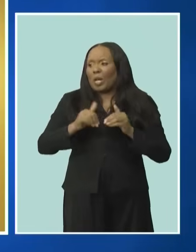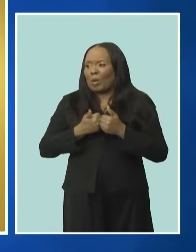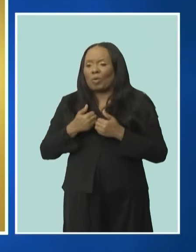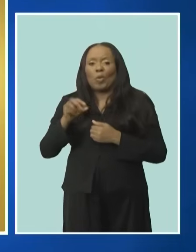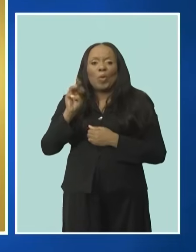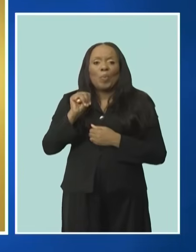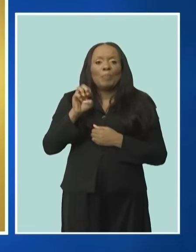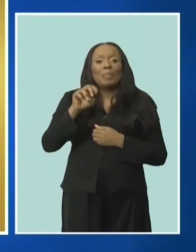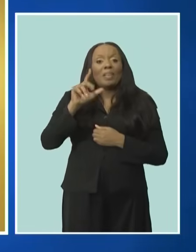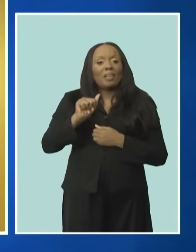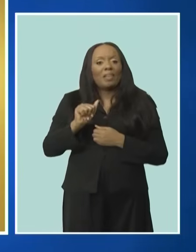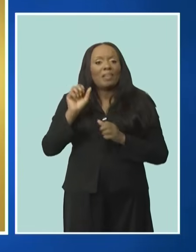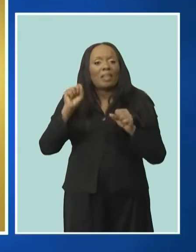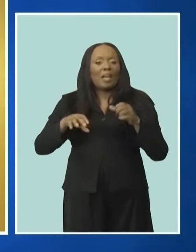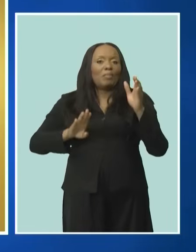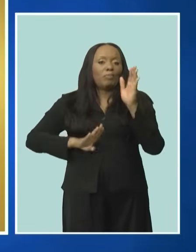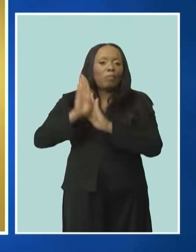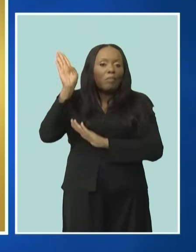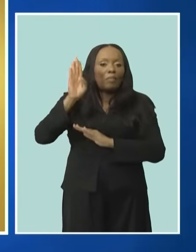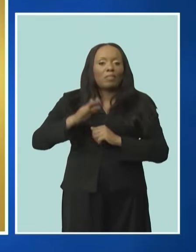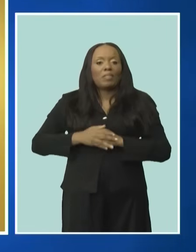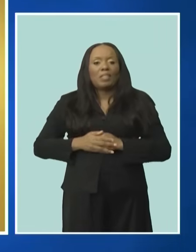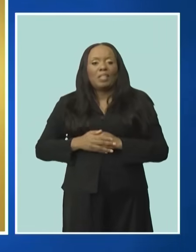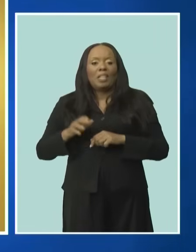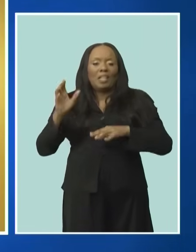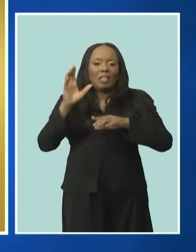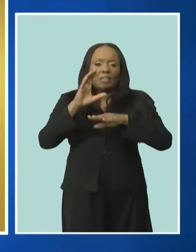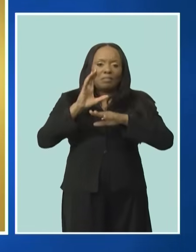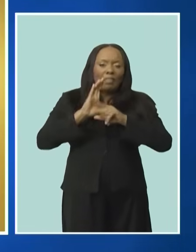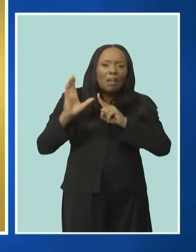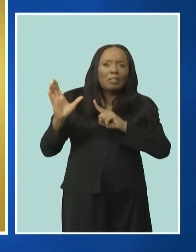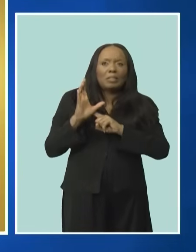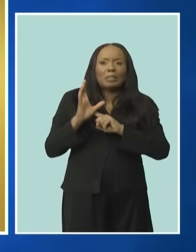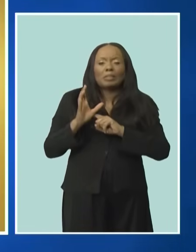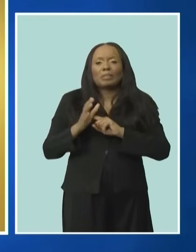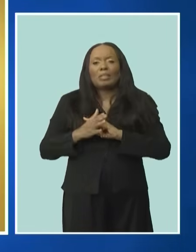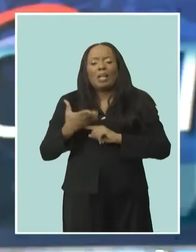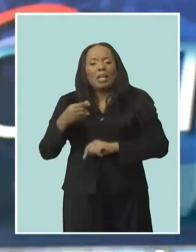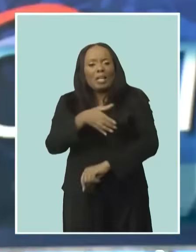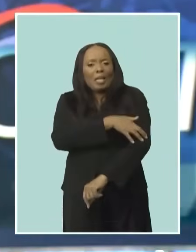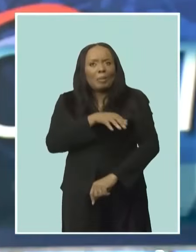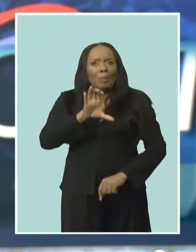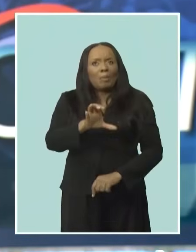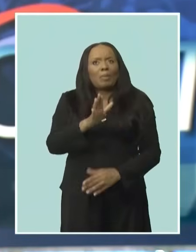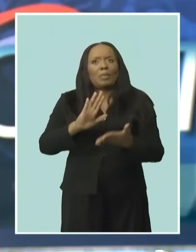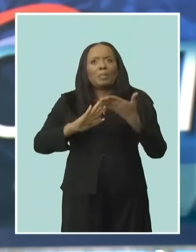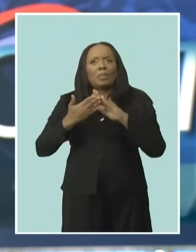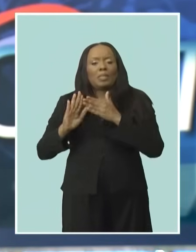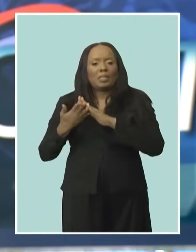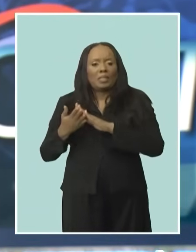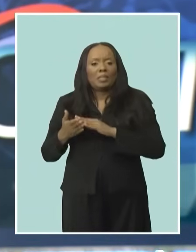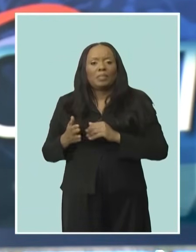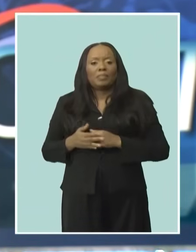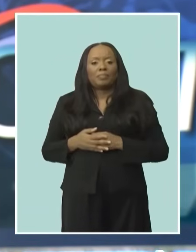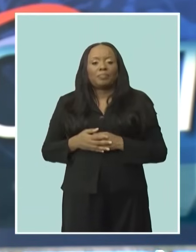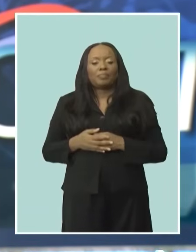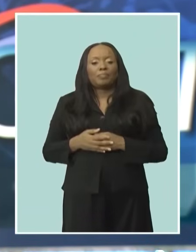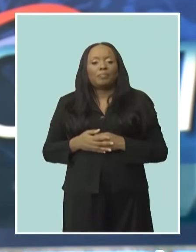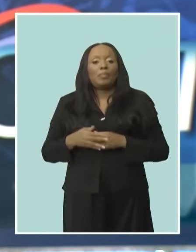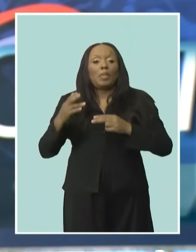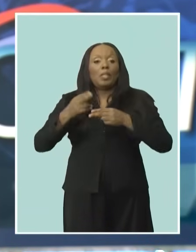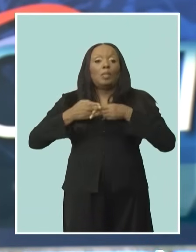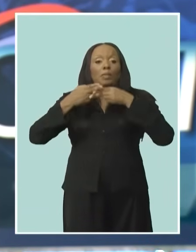thriving economies, flourishing cultures, and empowered communities. Nominees for the